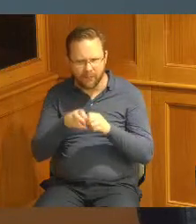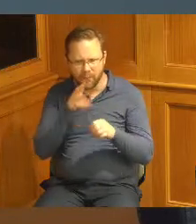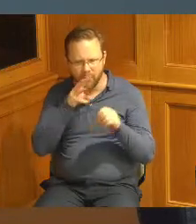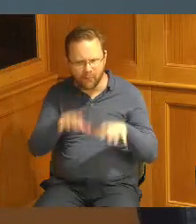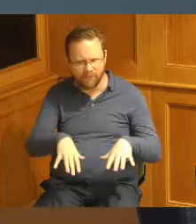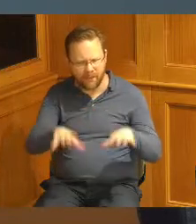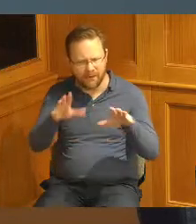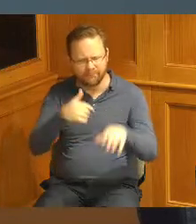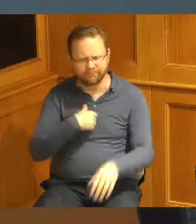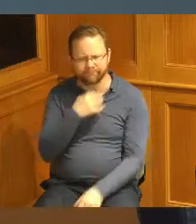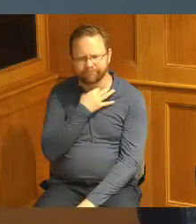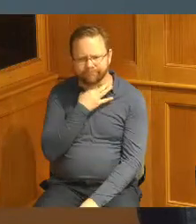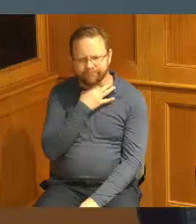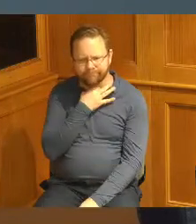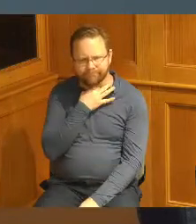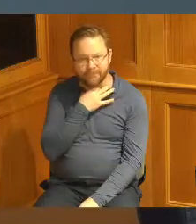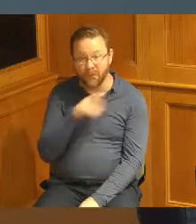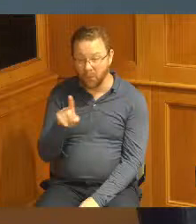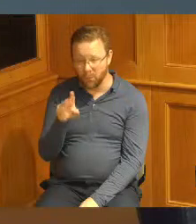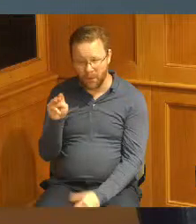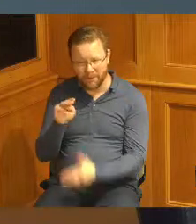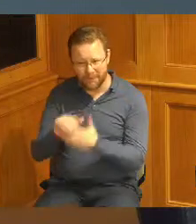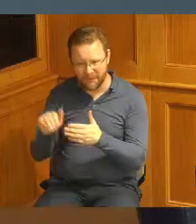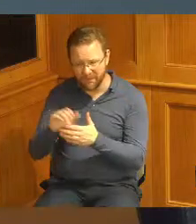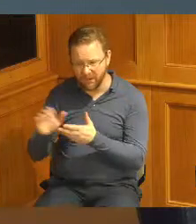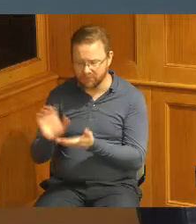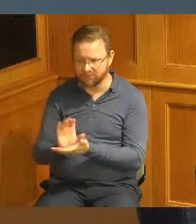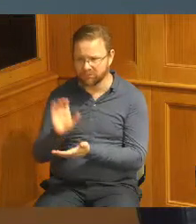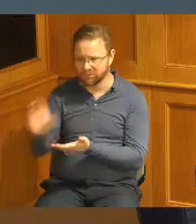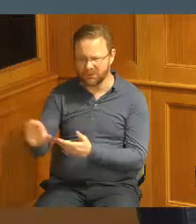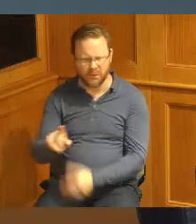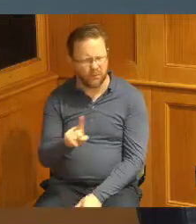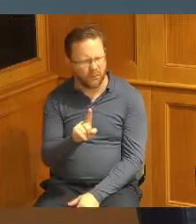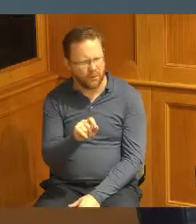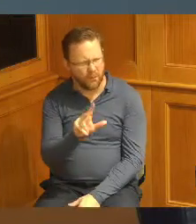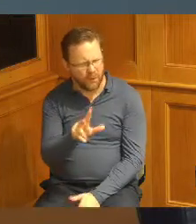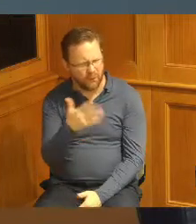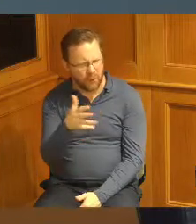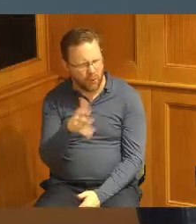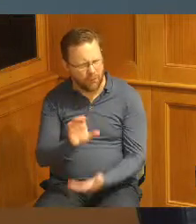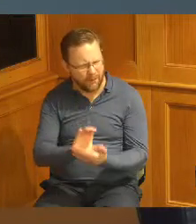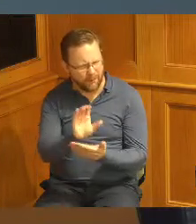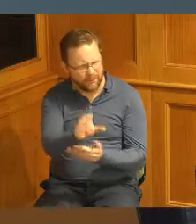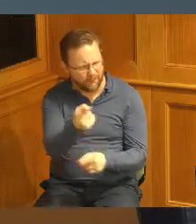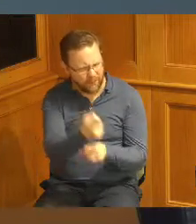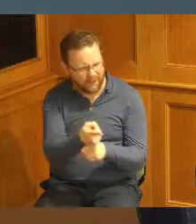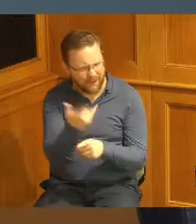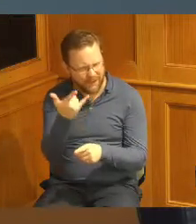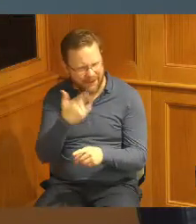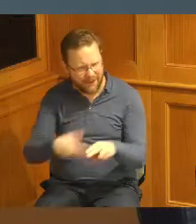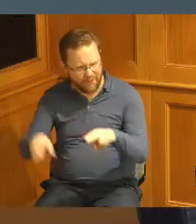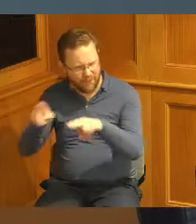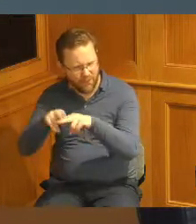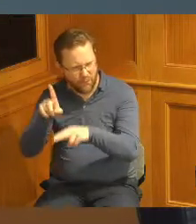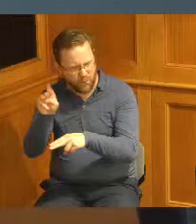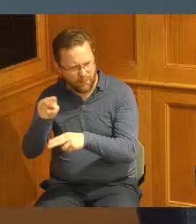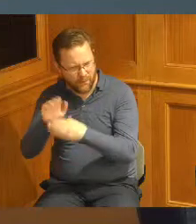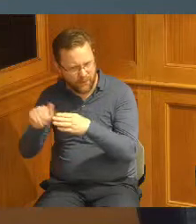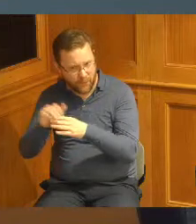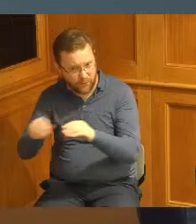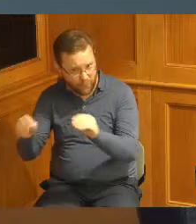wondering if our 1 million that it's 1.3 we had committed already,